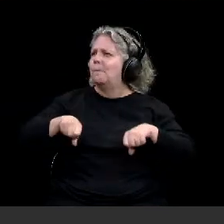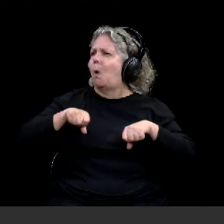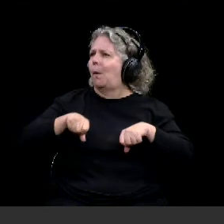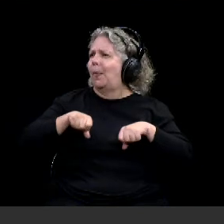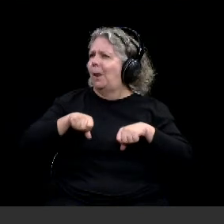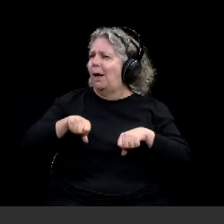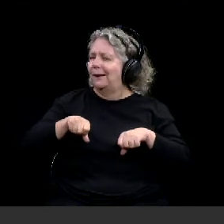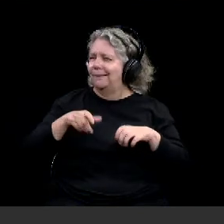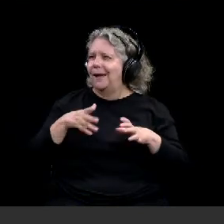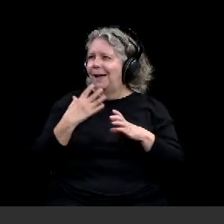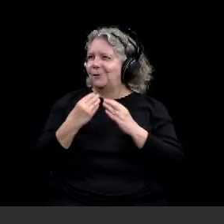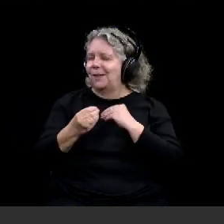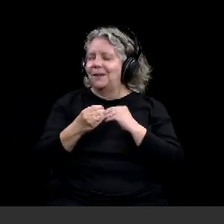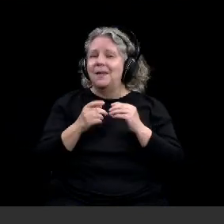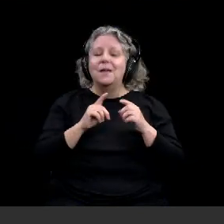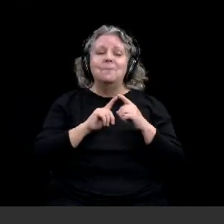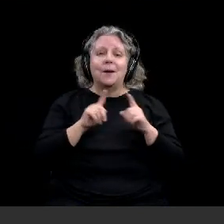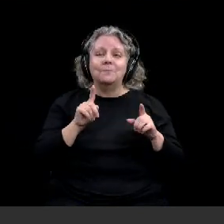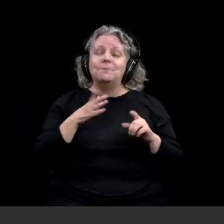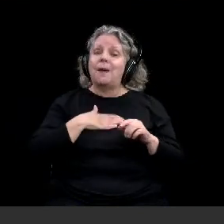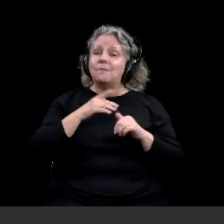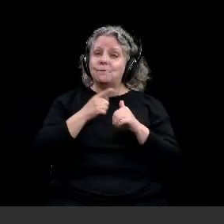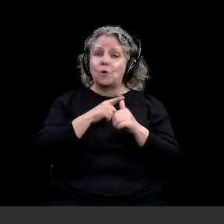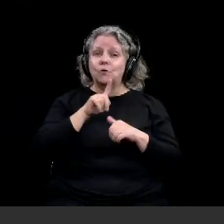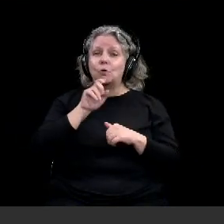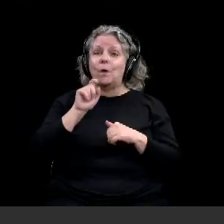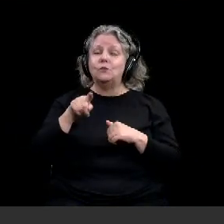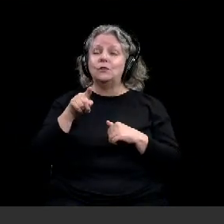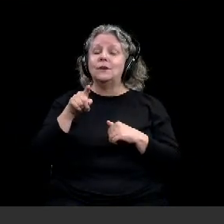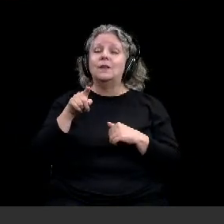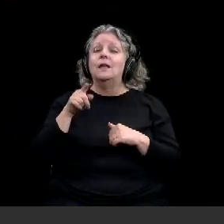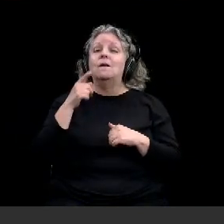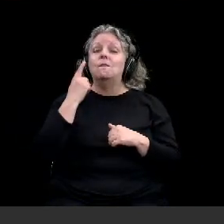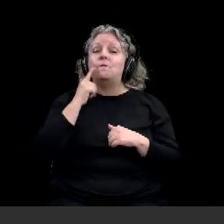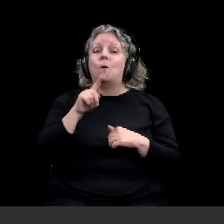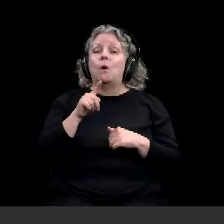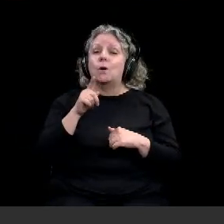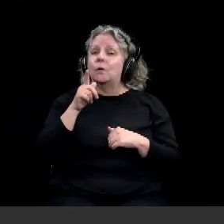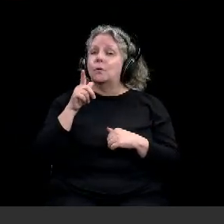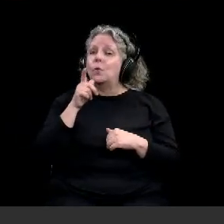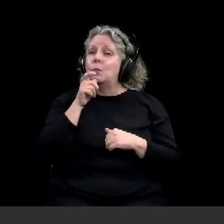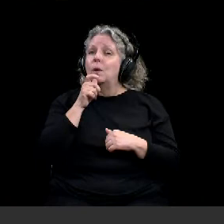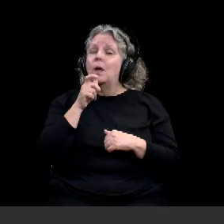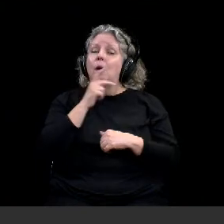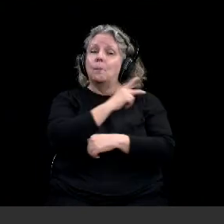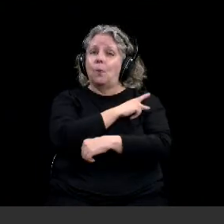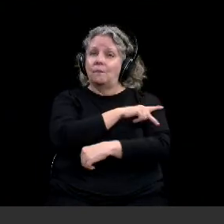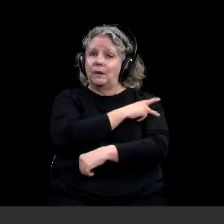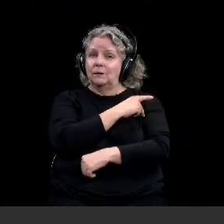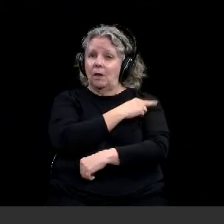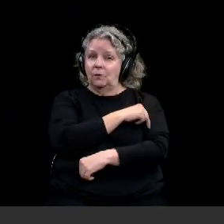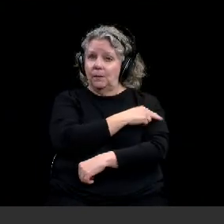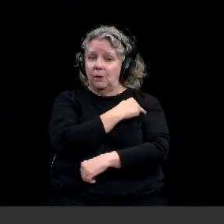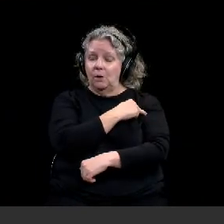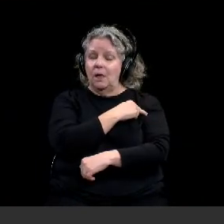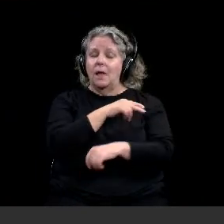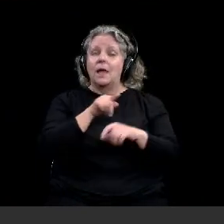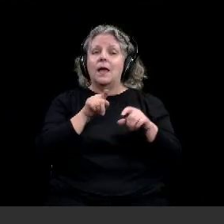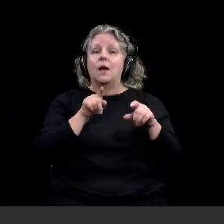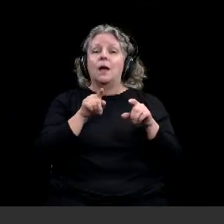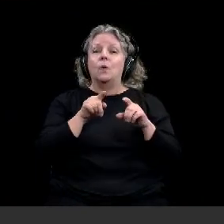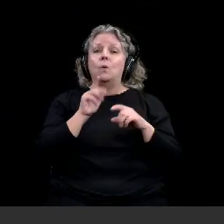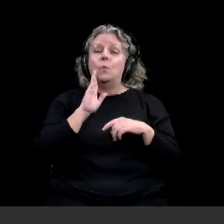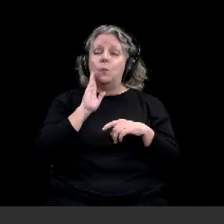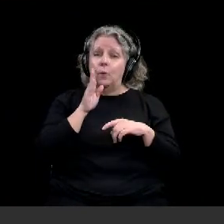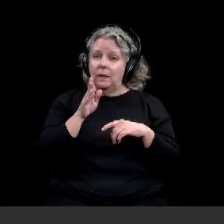we go forward and you continue distributing the vaccines, will Ascension Providence have a model more like what the public health district